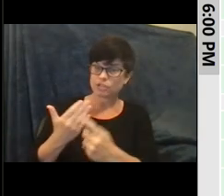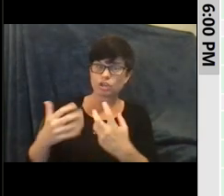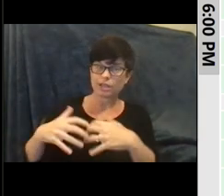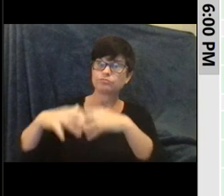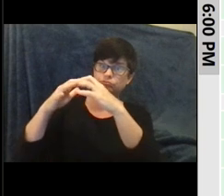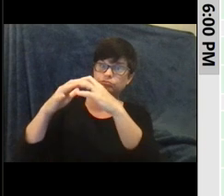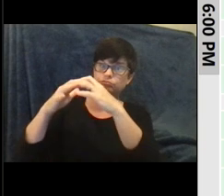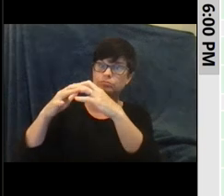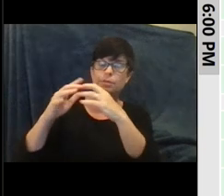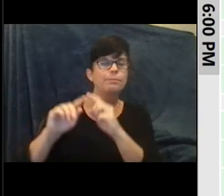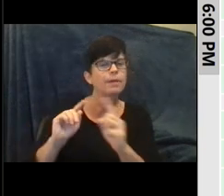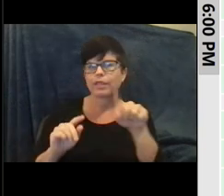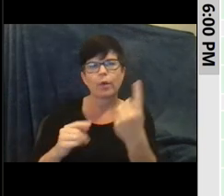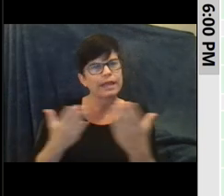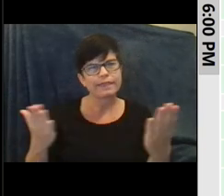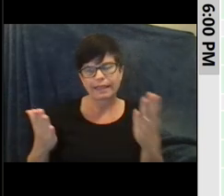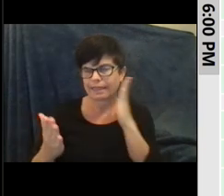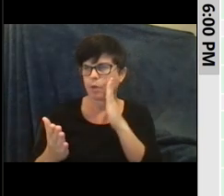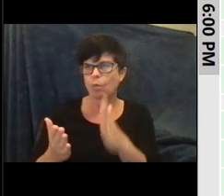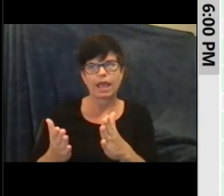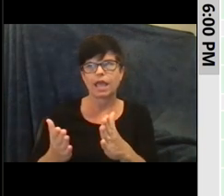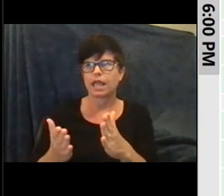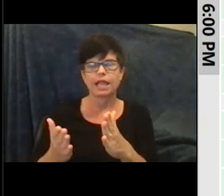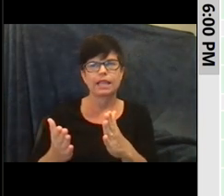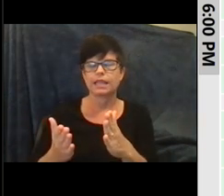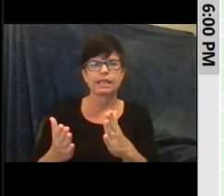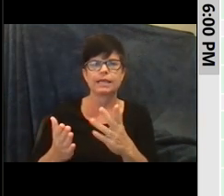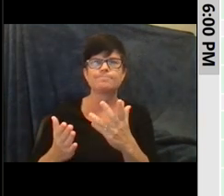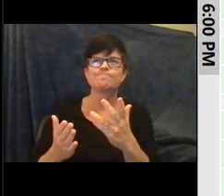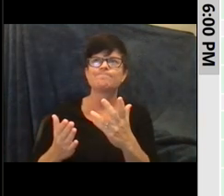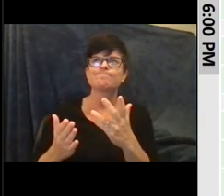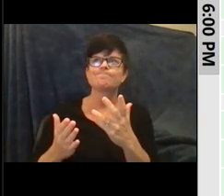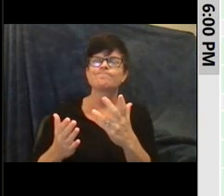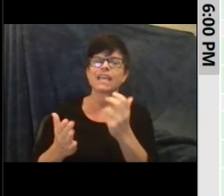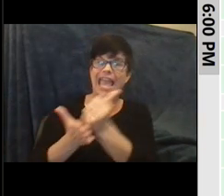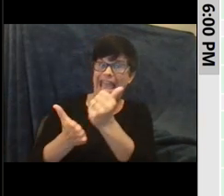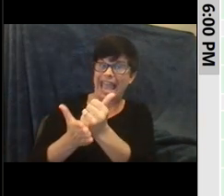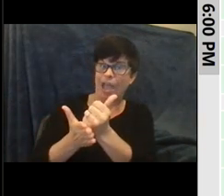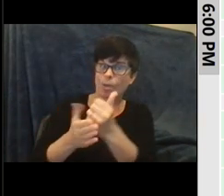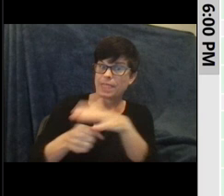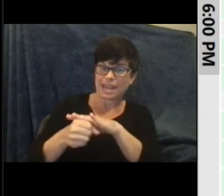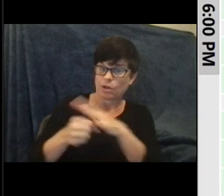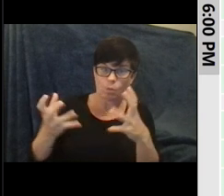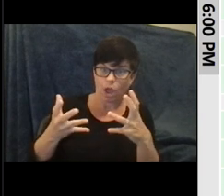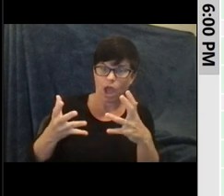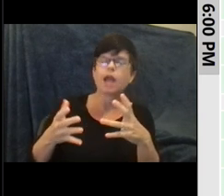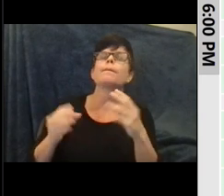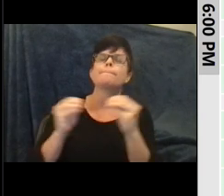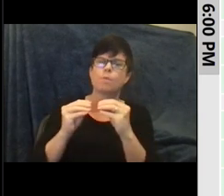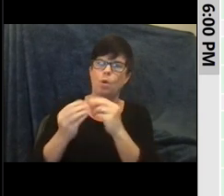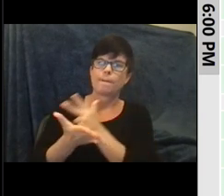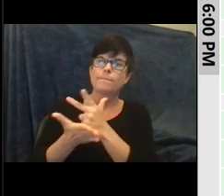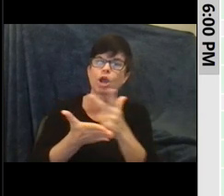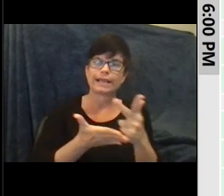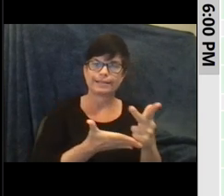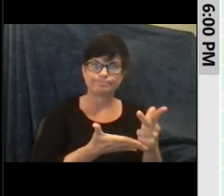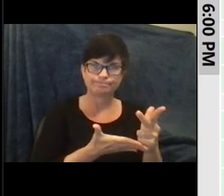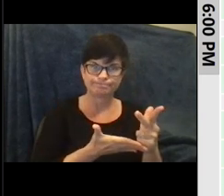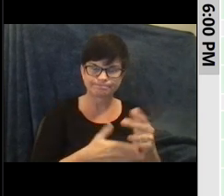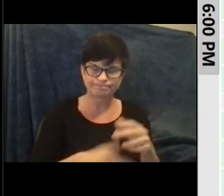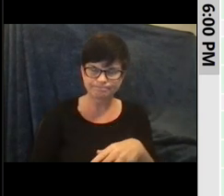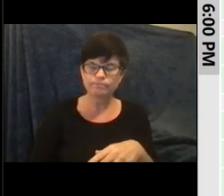that's going to make that area viable is additional parking. And right now, there